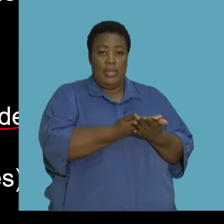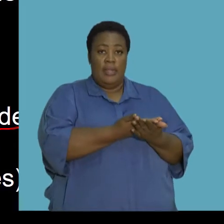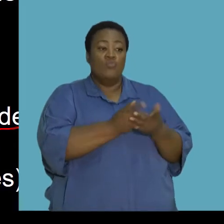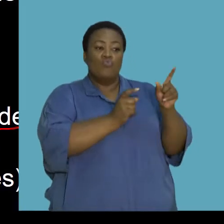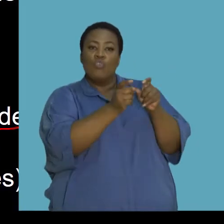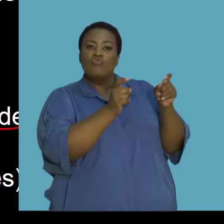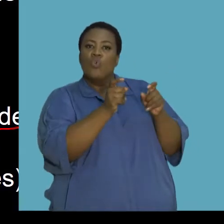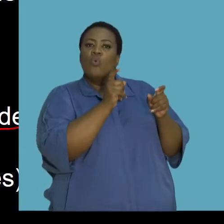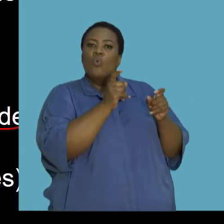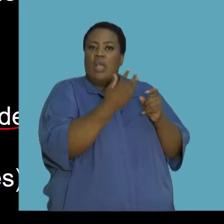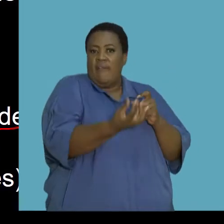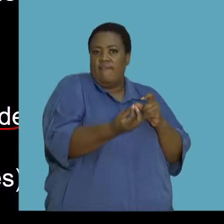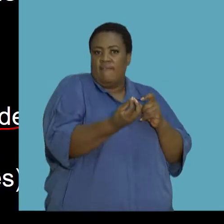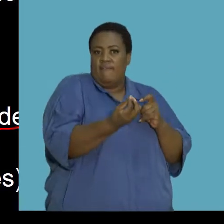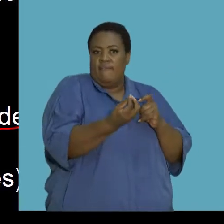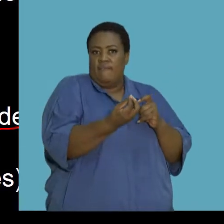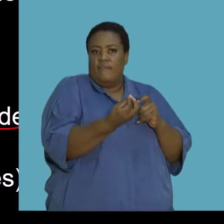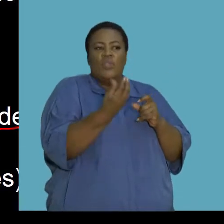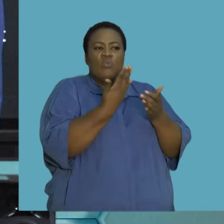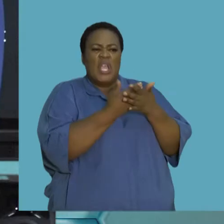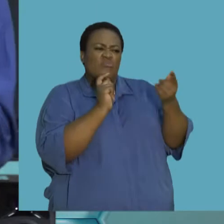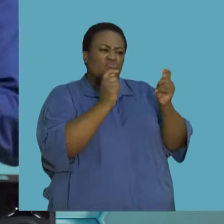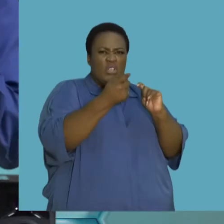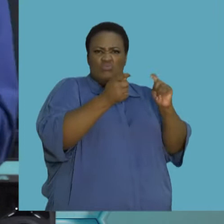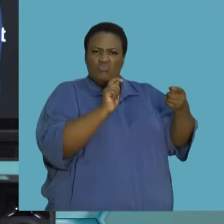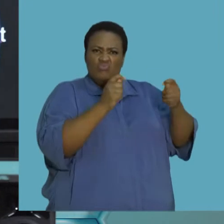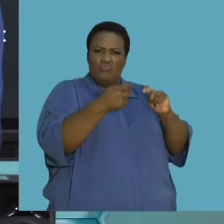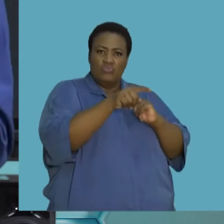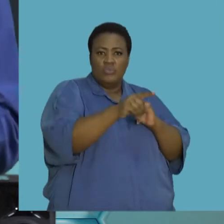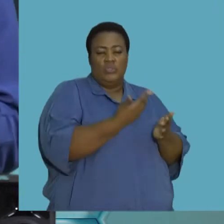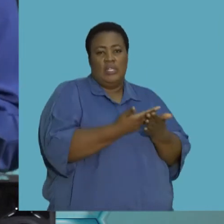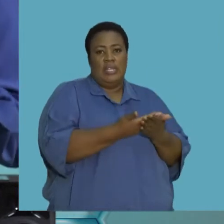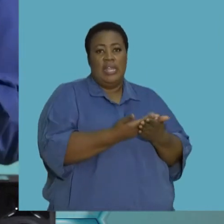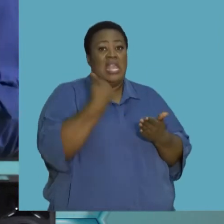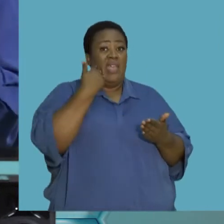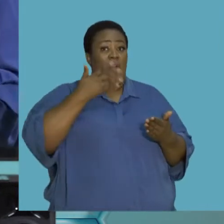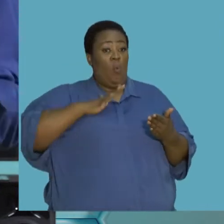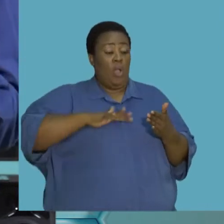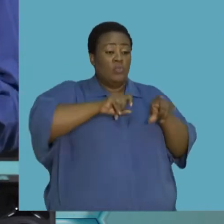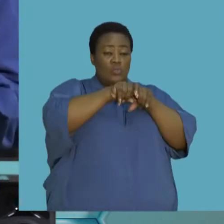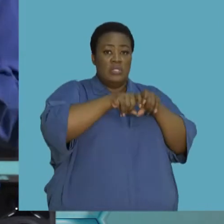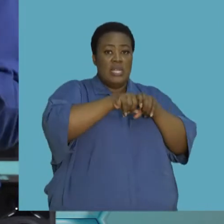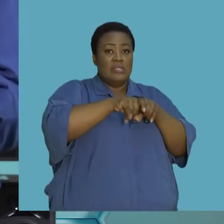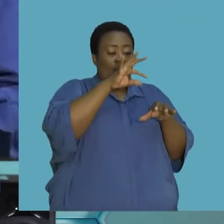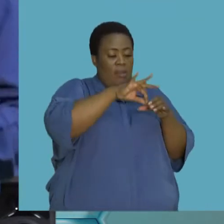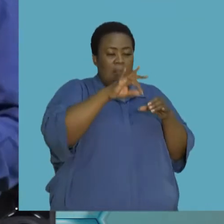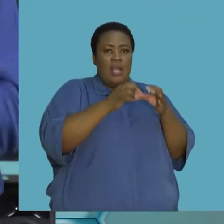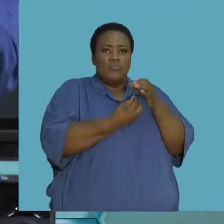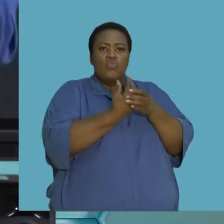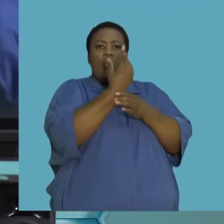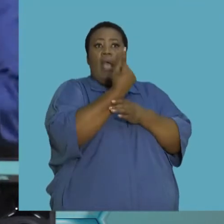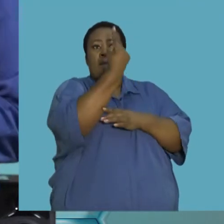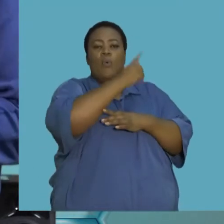over, and it's that variable that you're able to manipulate and change. So if I wanted to test why plants